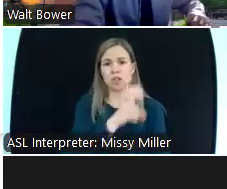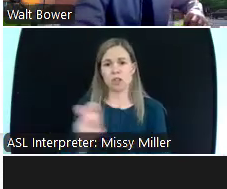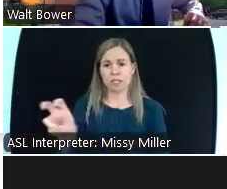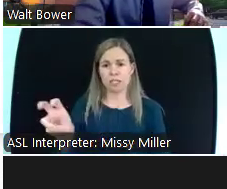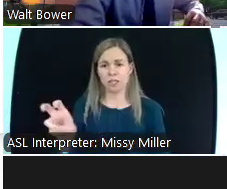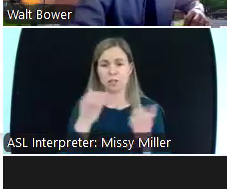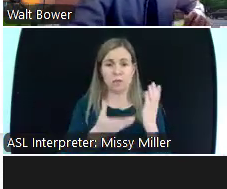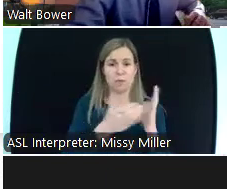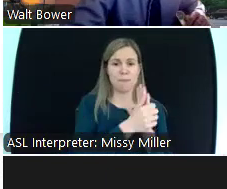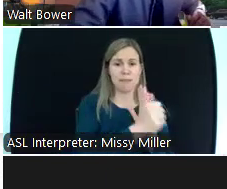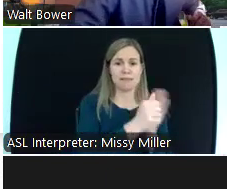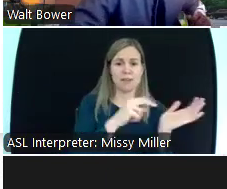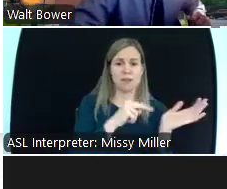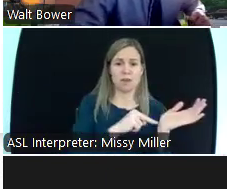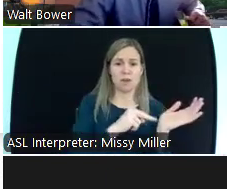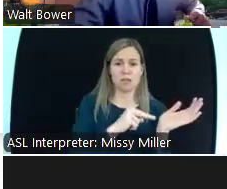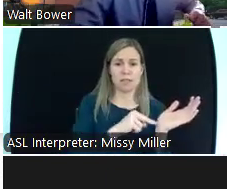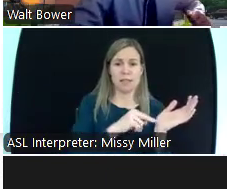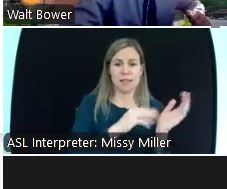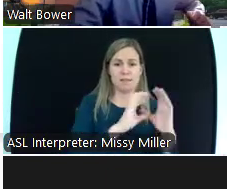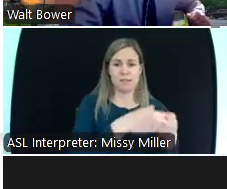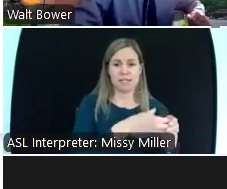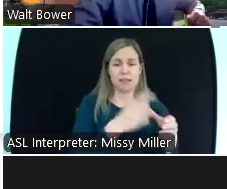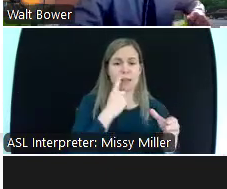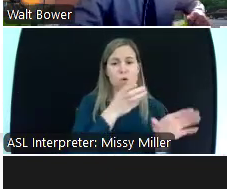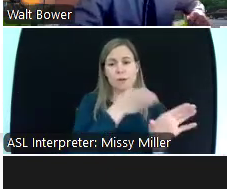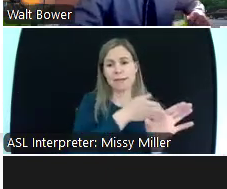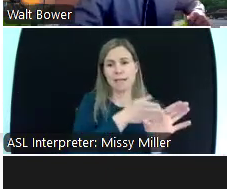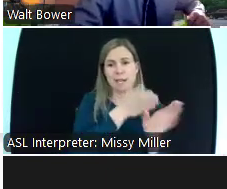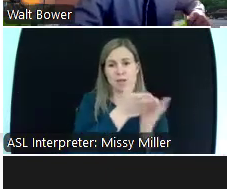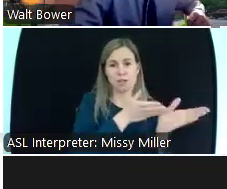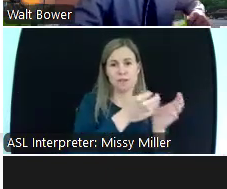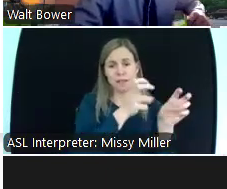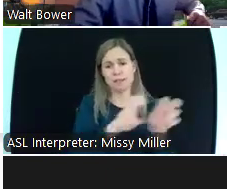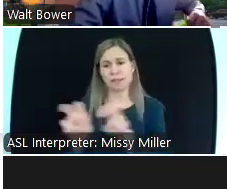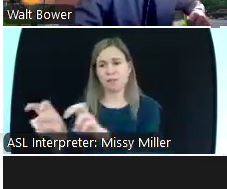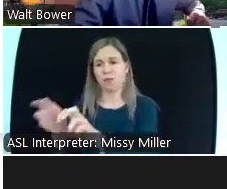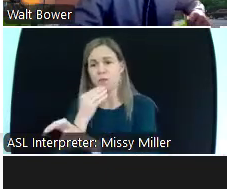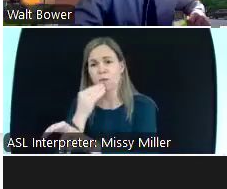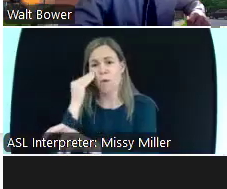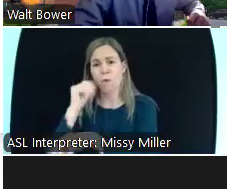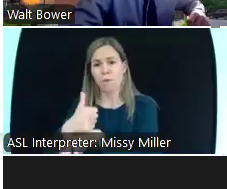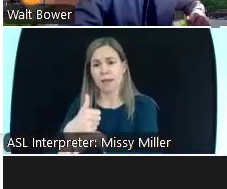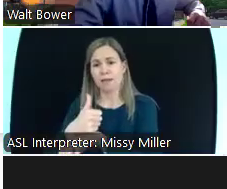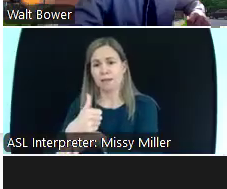skilled nursing facilities or psychiatric services into home-based waiver supports?